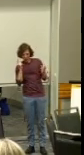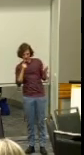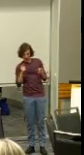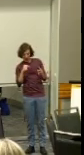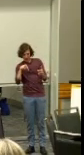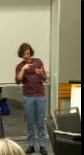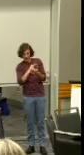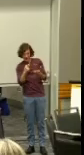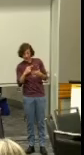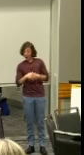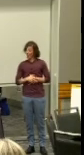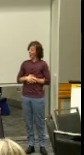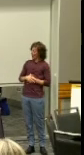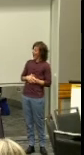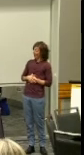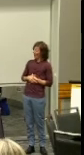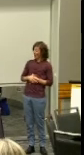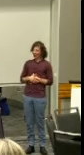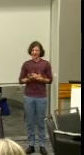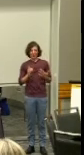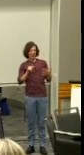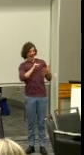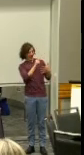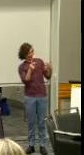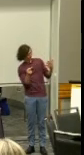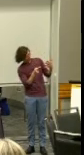So, that stage.